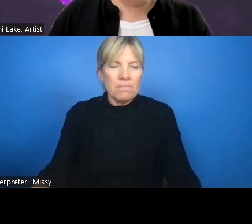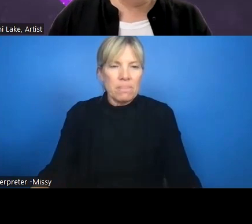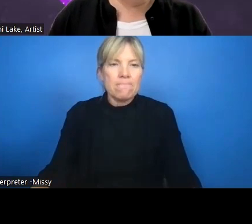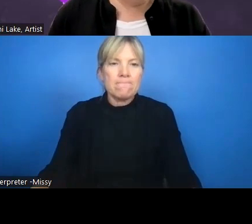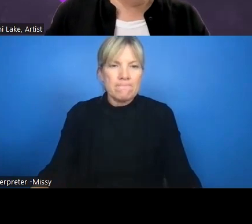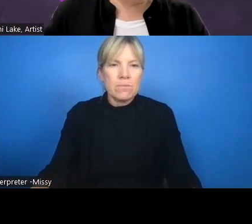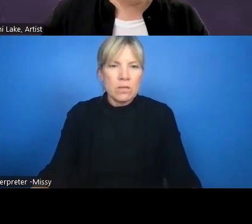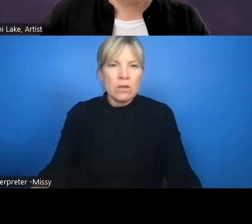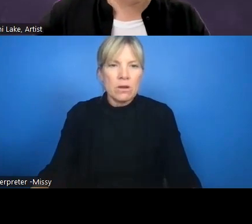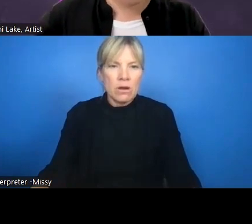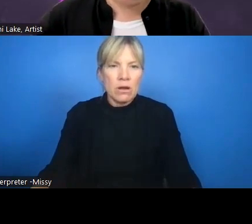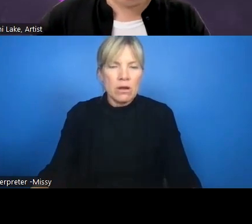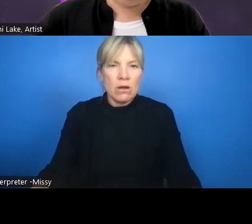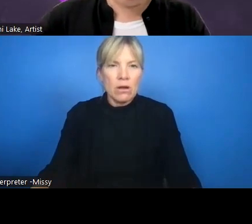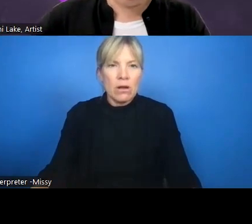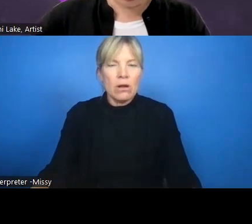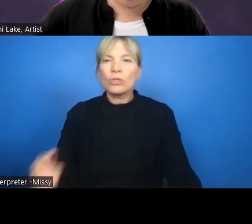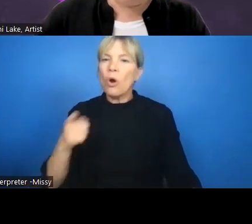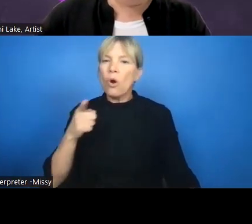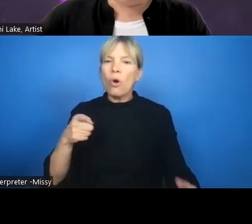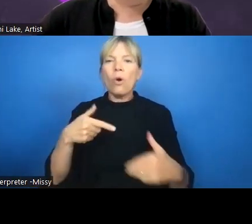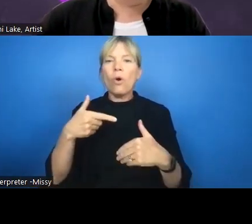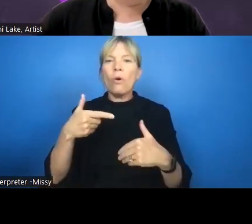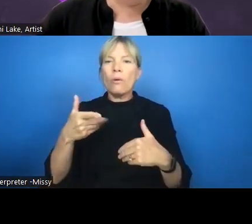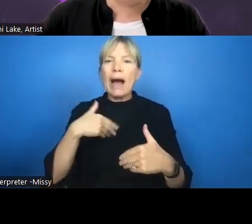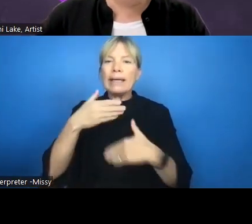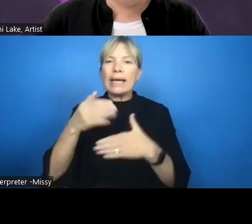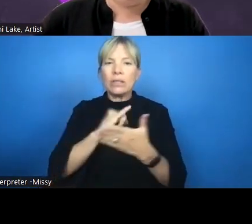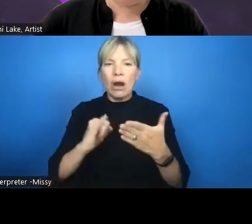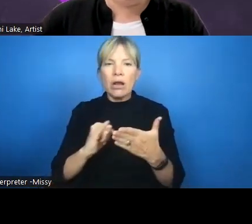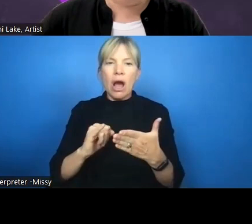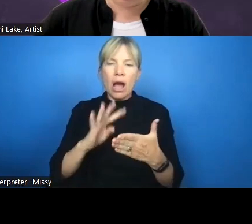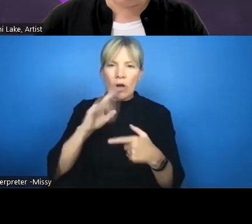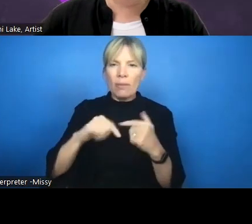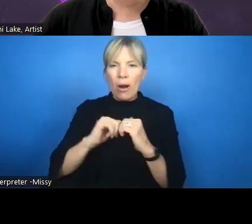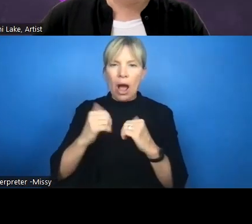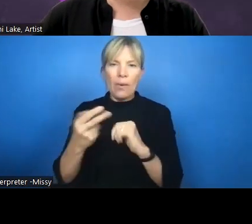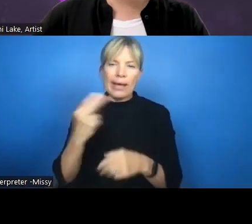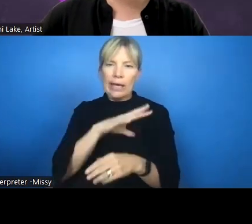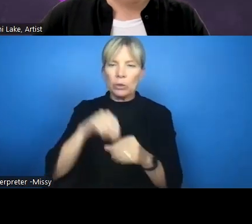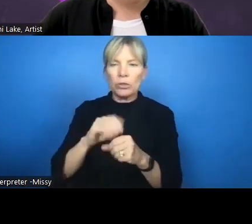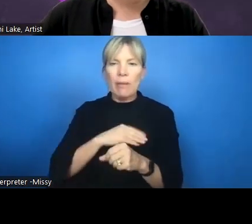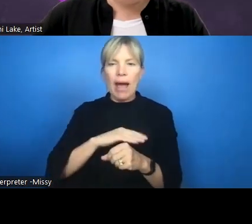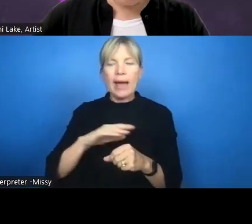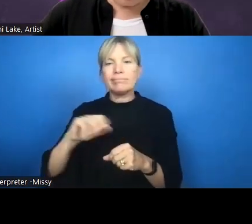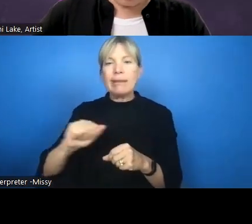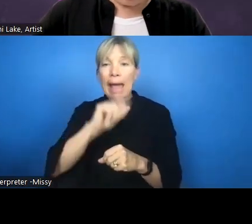So from next three work, I'll talk about the how I reflect my Asian identity. So